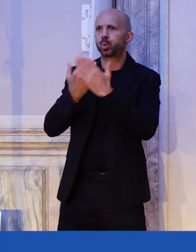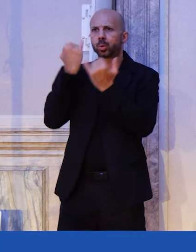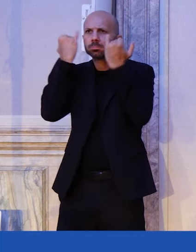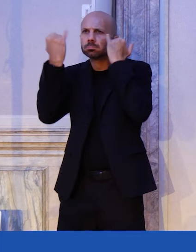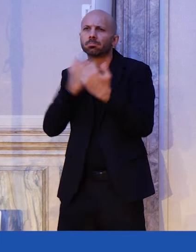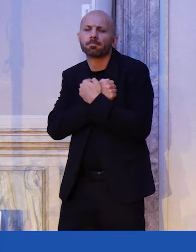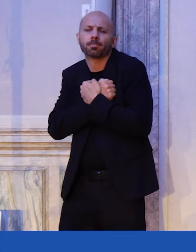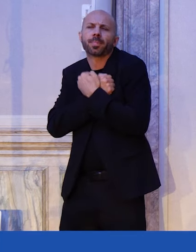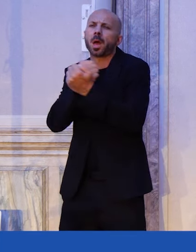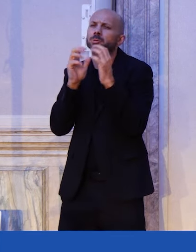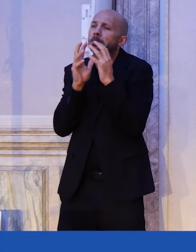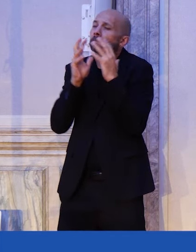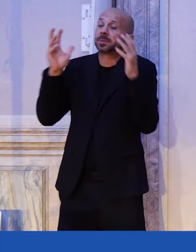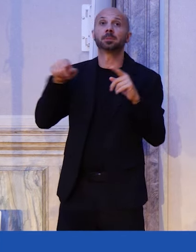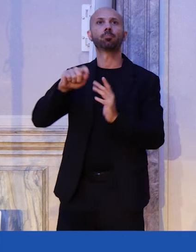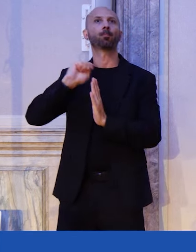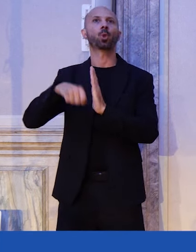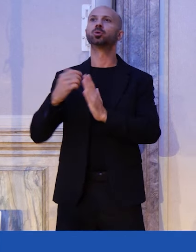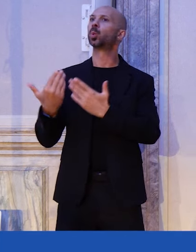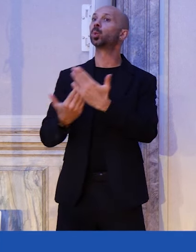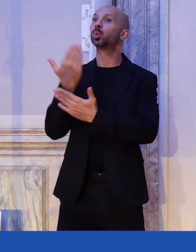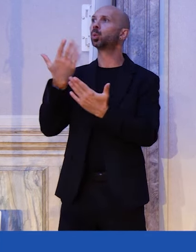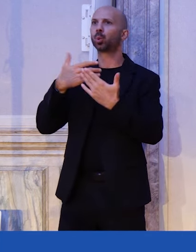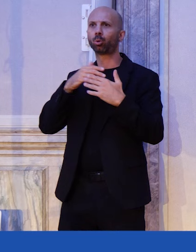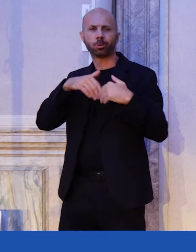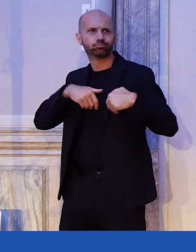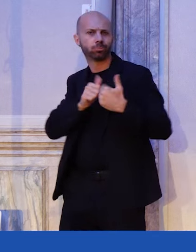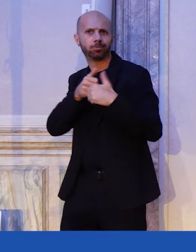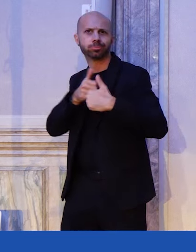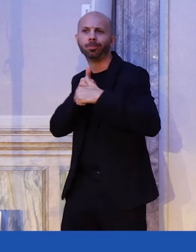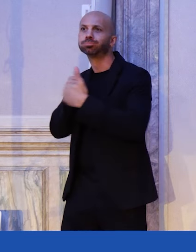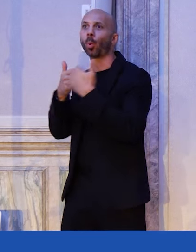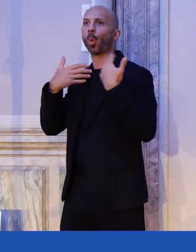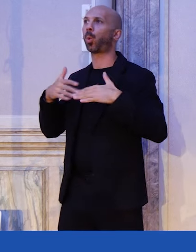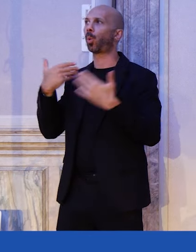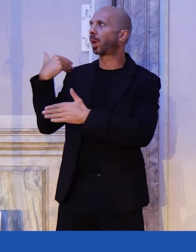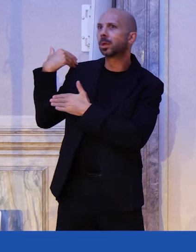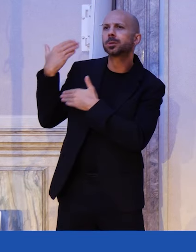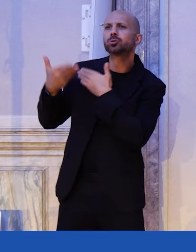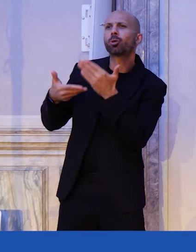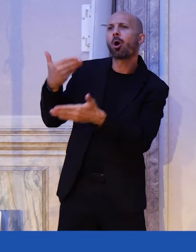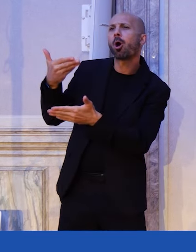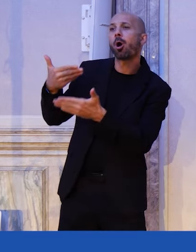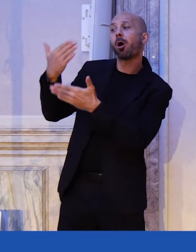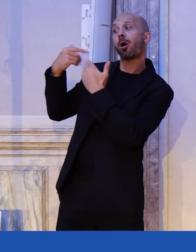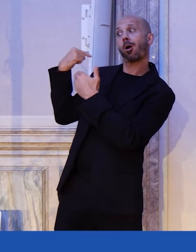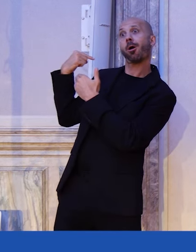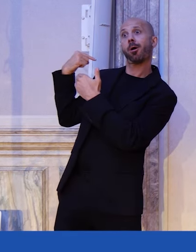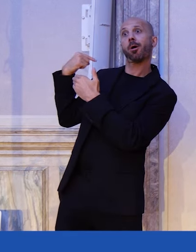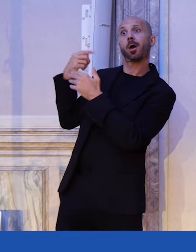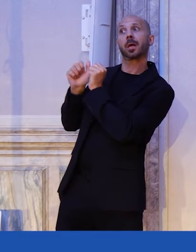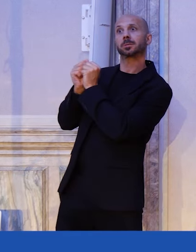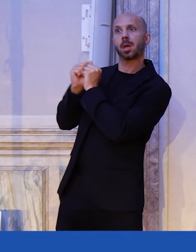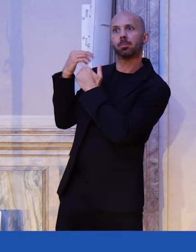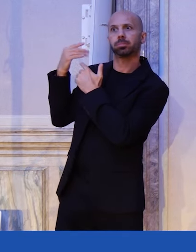passion with which it has dedicated itself to each new project as distinct from other historical ensembles dedicated